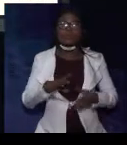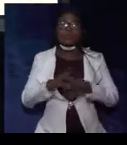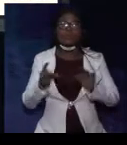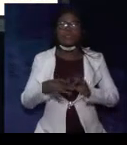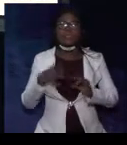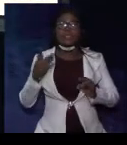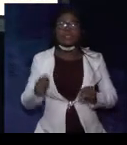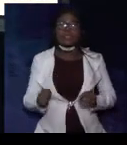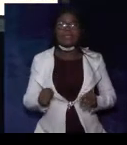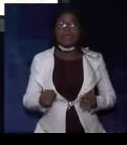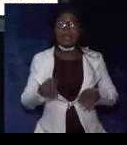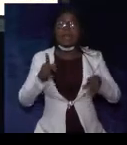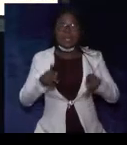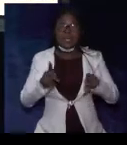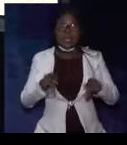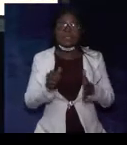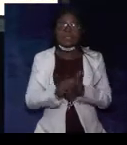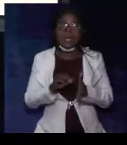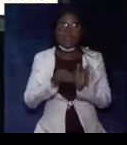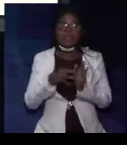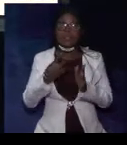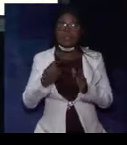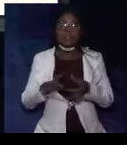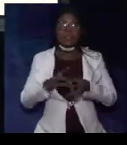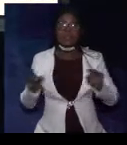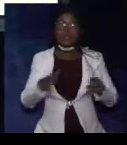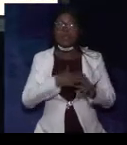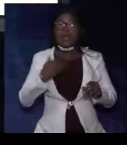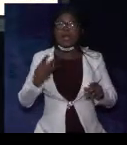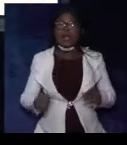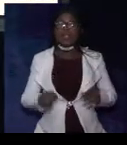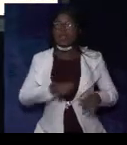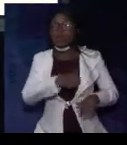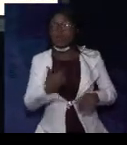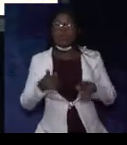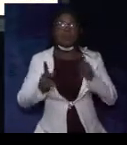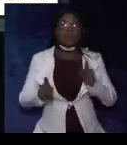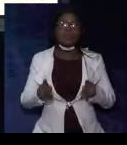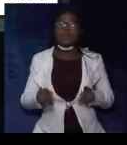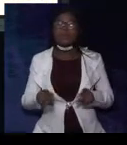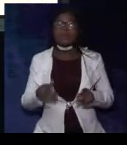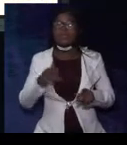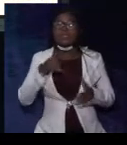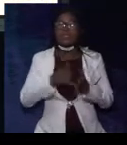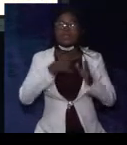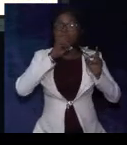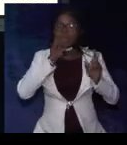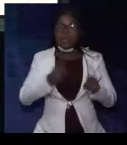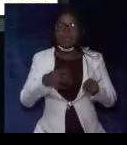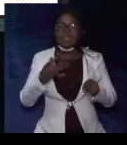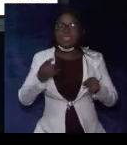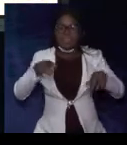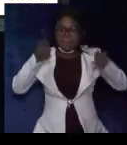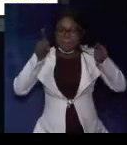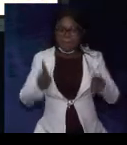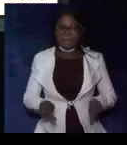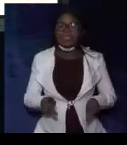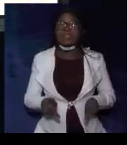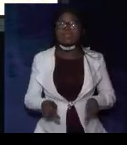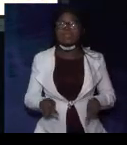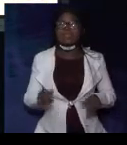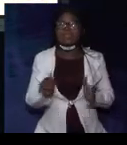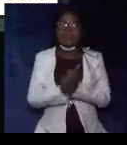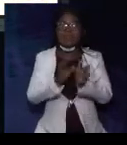main person in the story and we'll have others. So we are saying every story should have a main character and